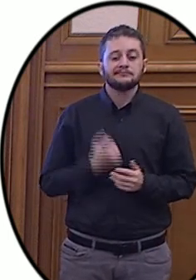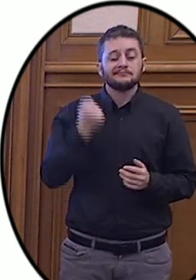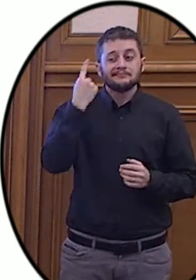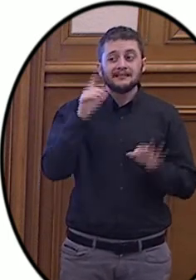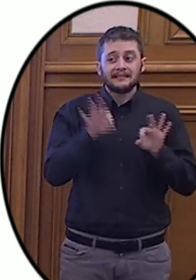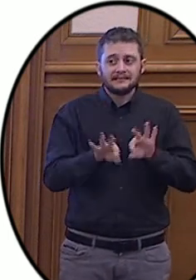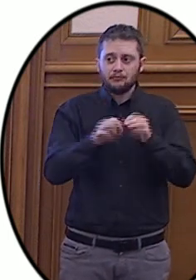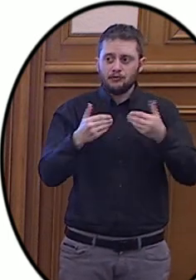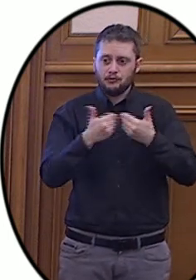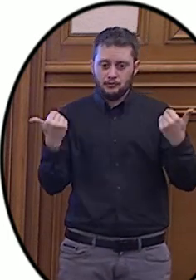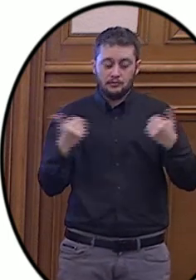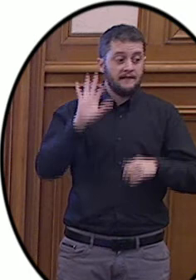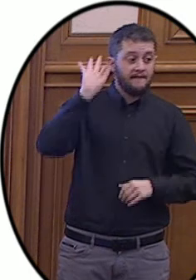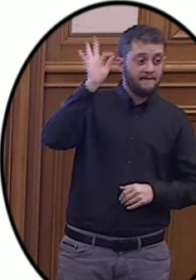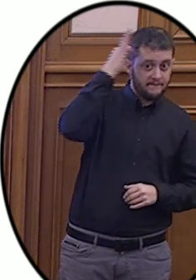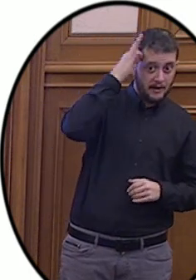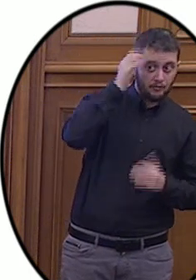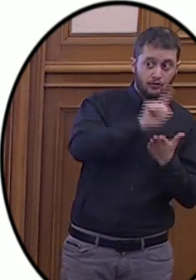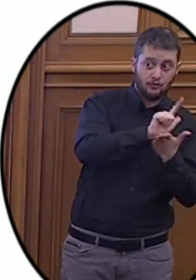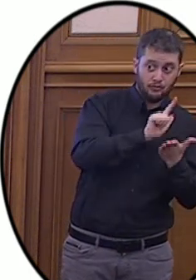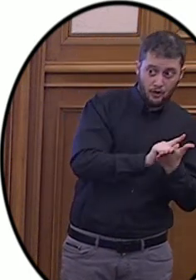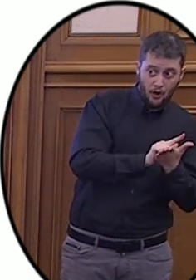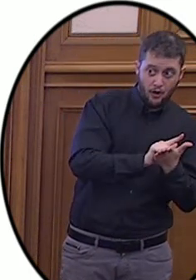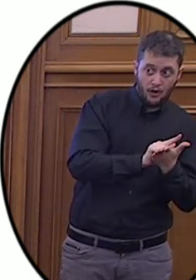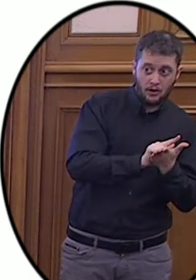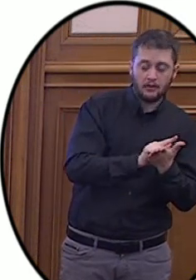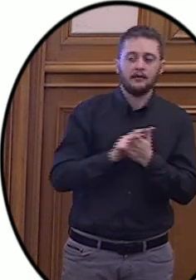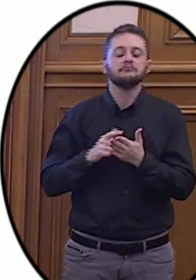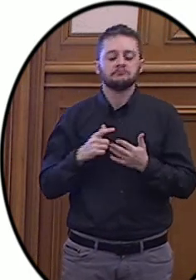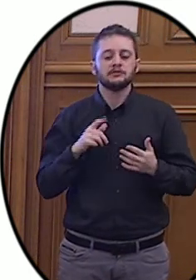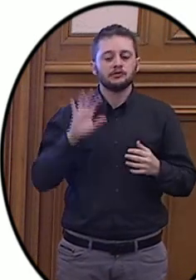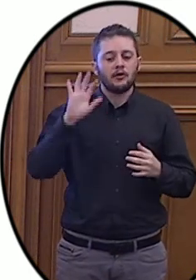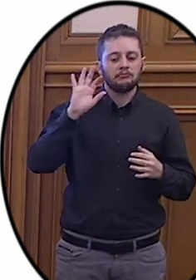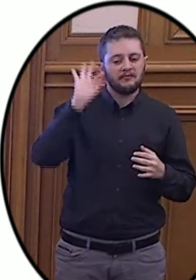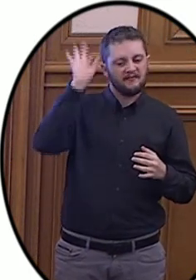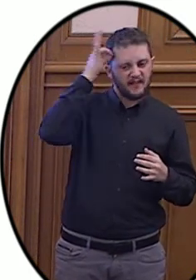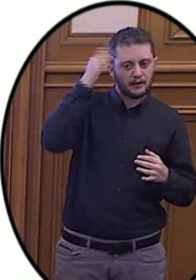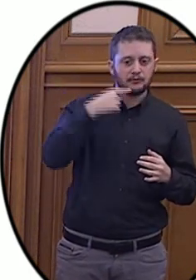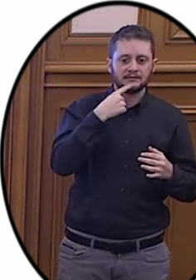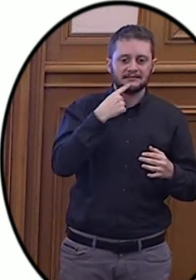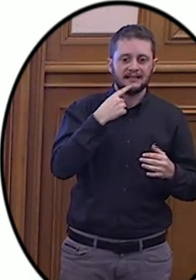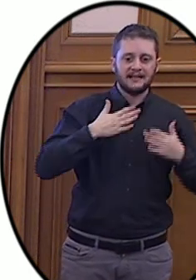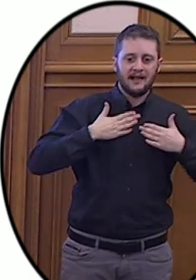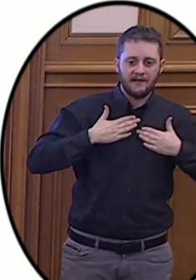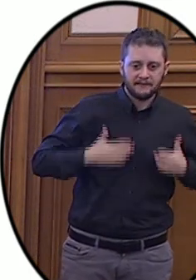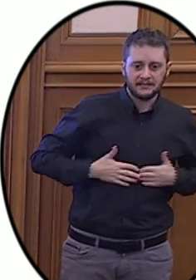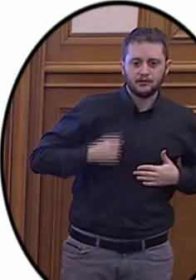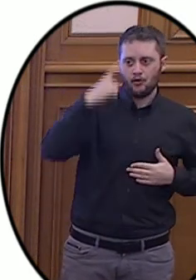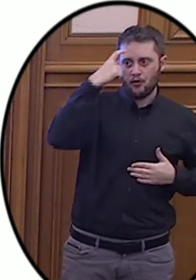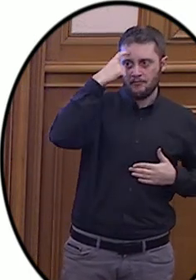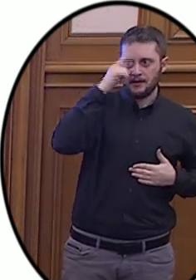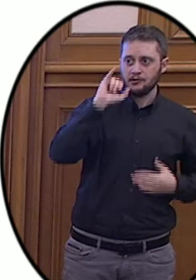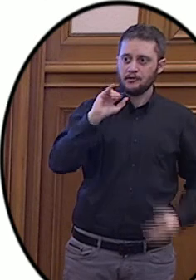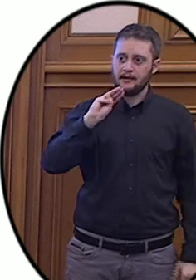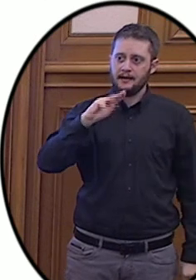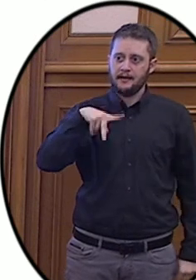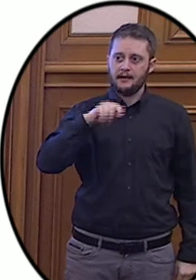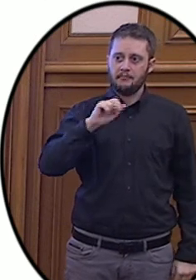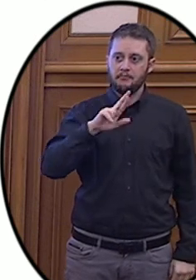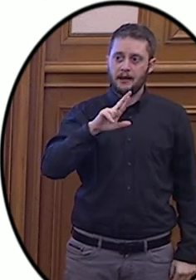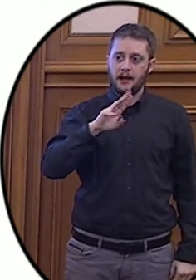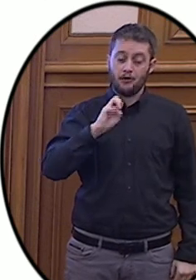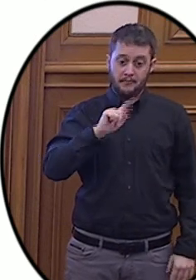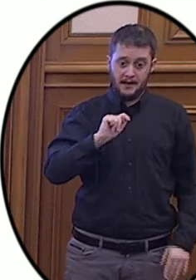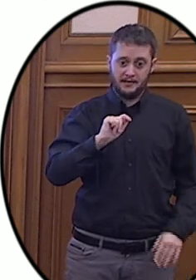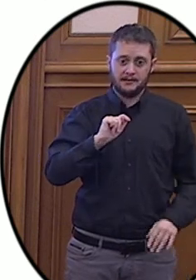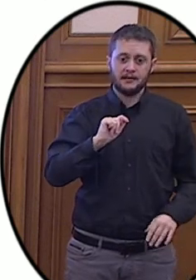which says that a disability is a physical or mental impairment that substantially limits one or more major